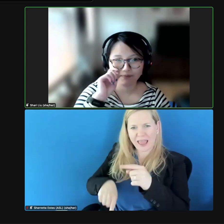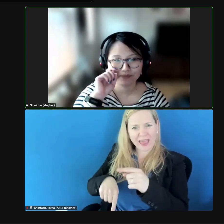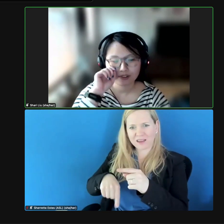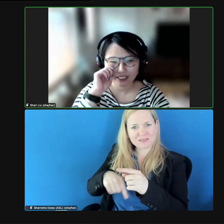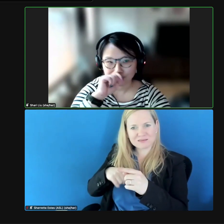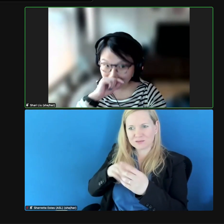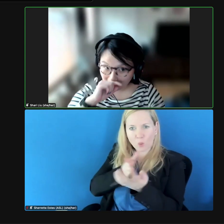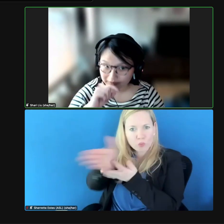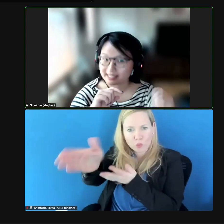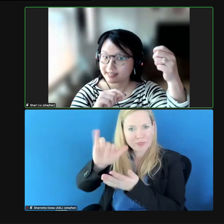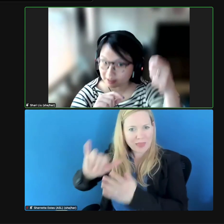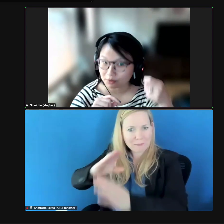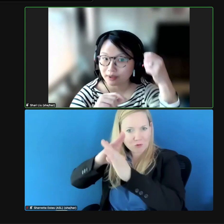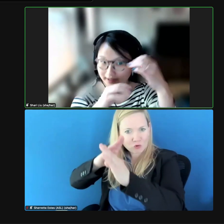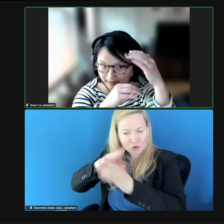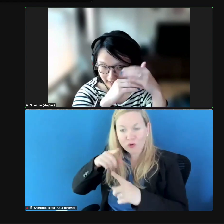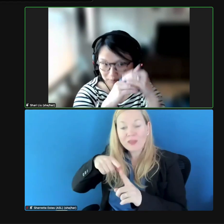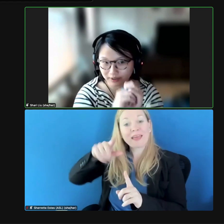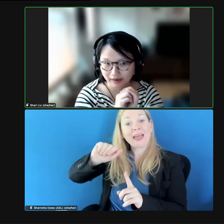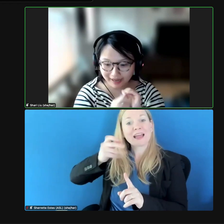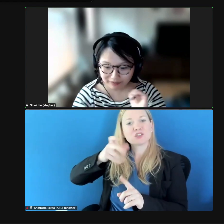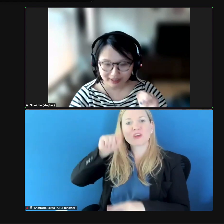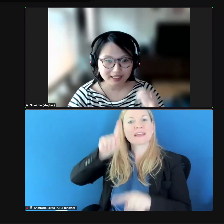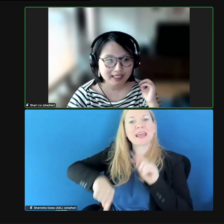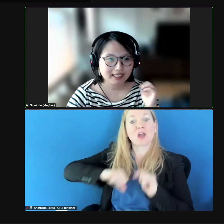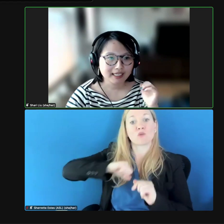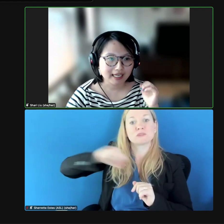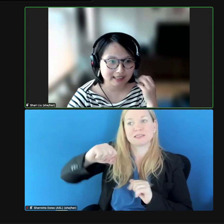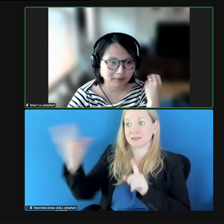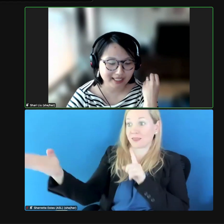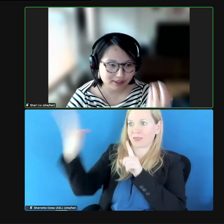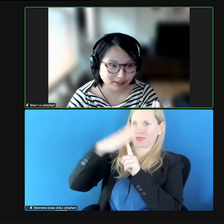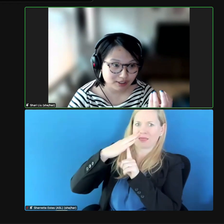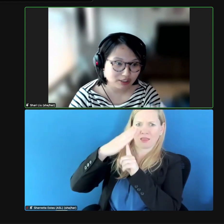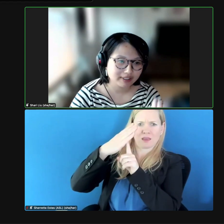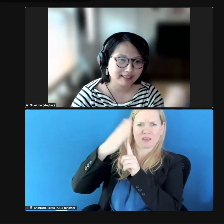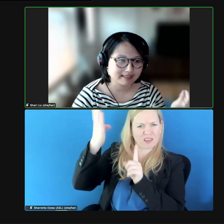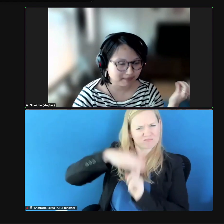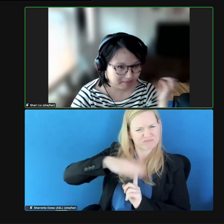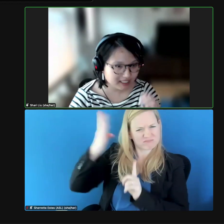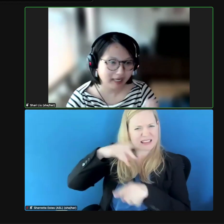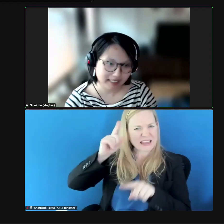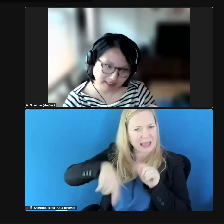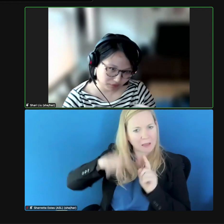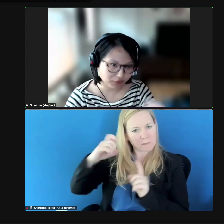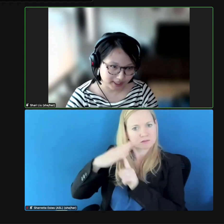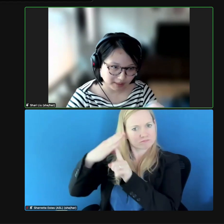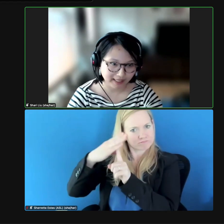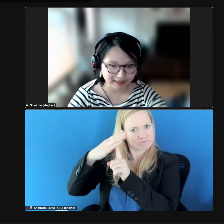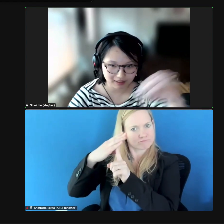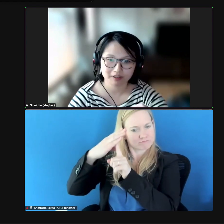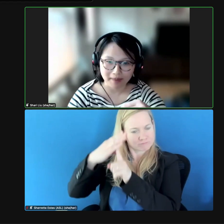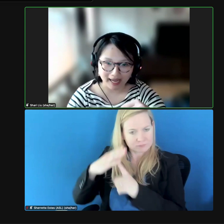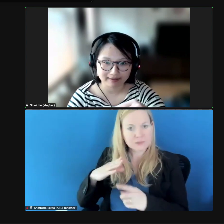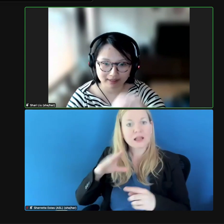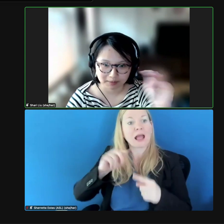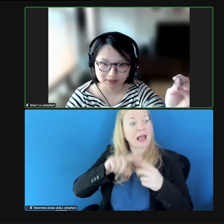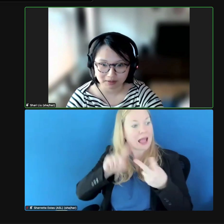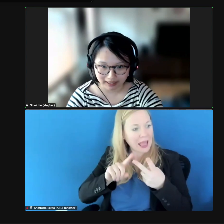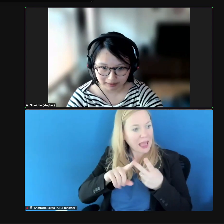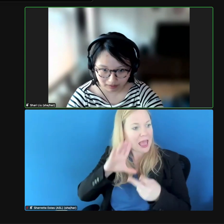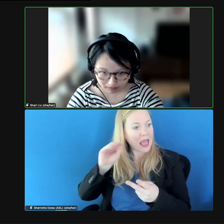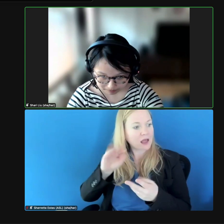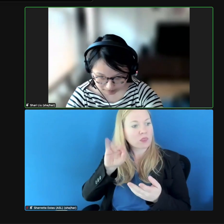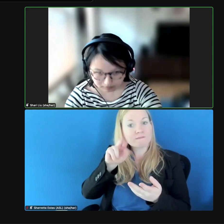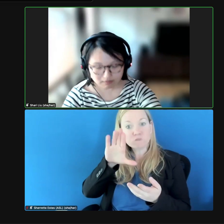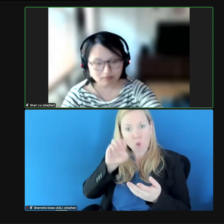is, the agent can't resist support without effort, and that what the agent is doing is to minimizing the force applied over the path to pursue